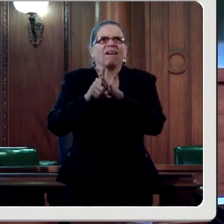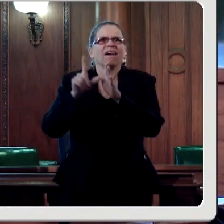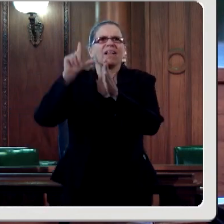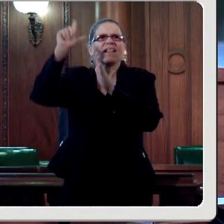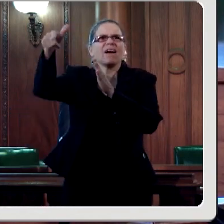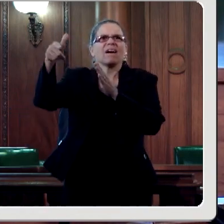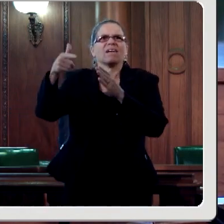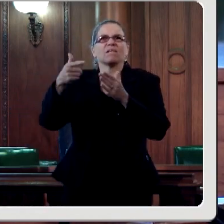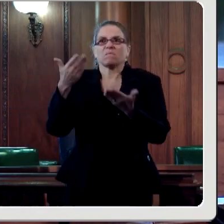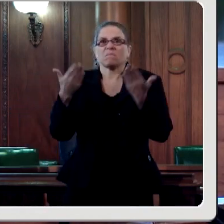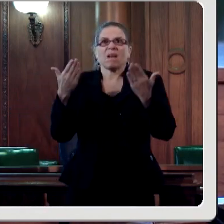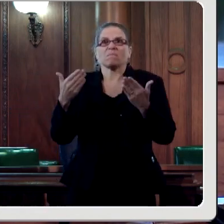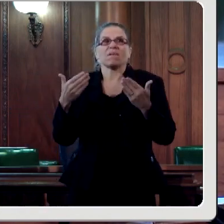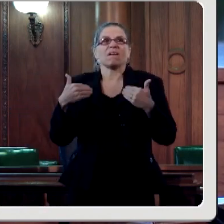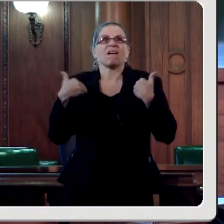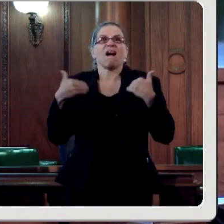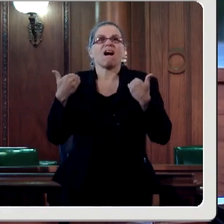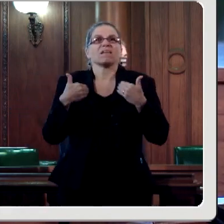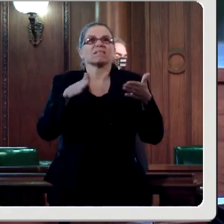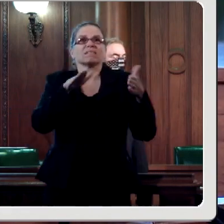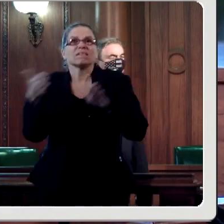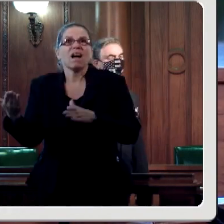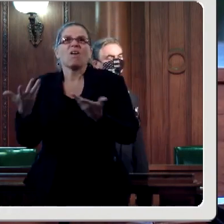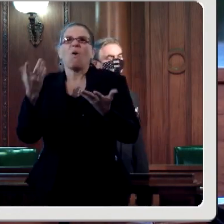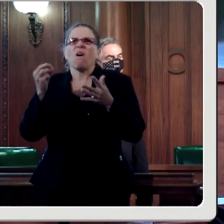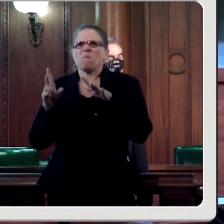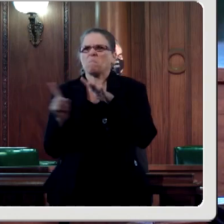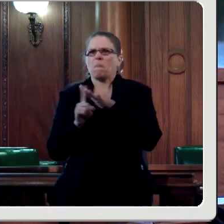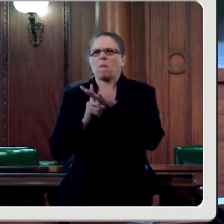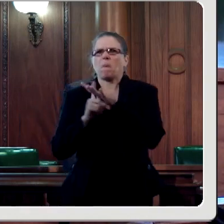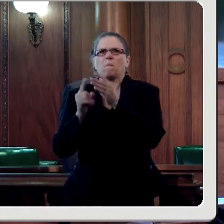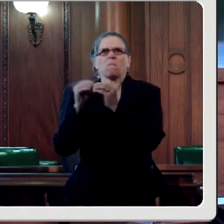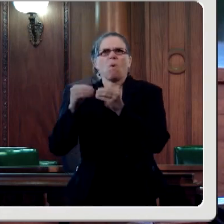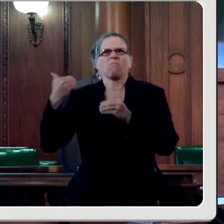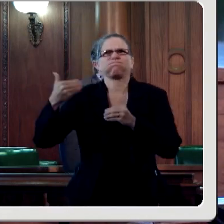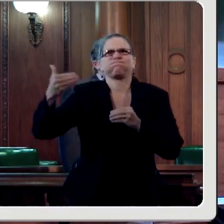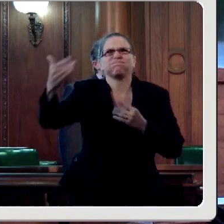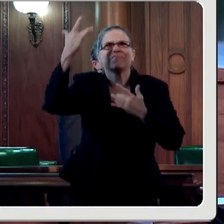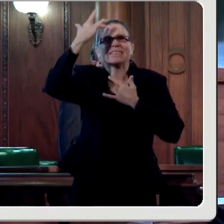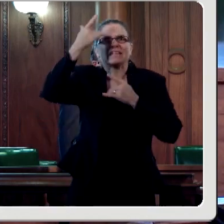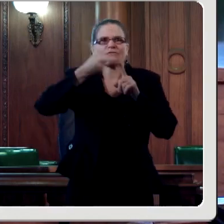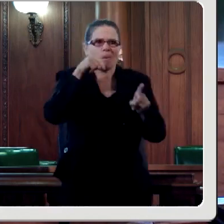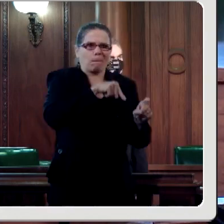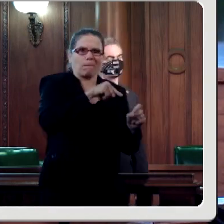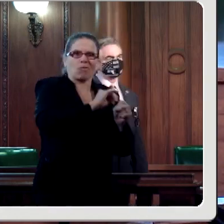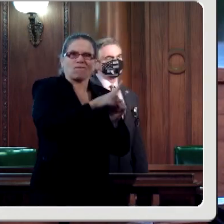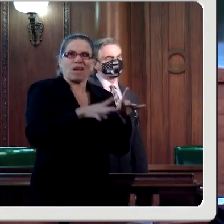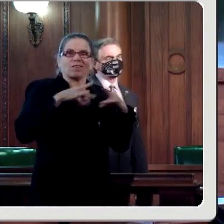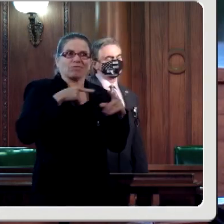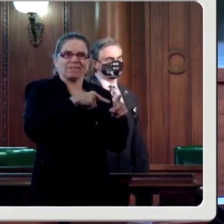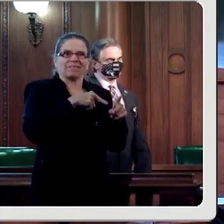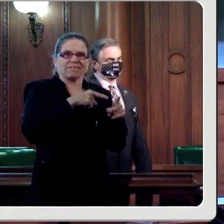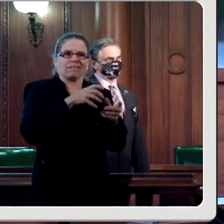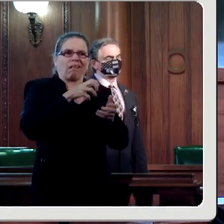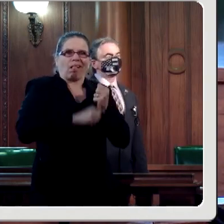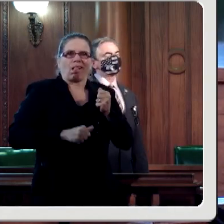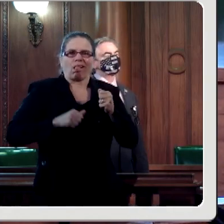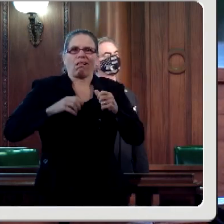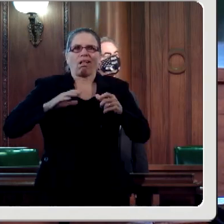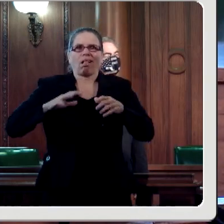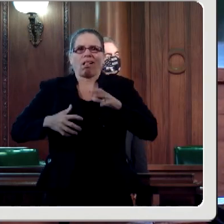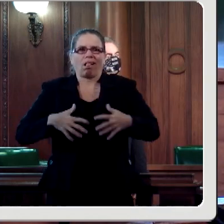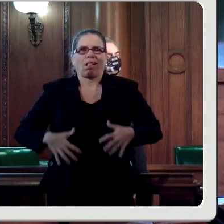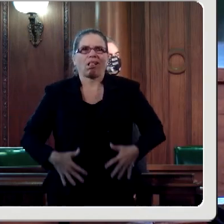could develop chronic diseases as it relates to COVID-19. So be clear that it is important,